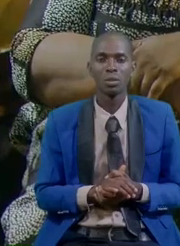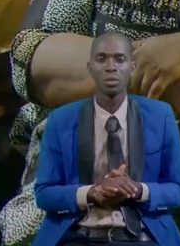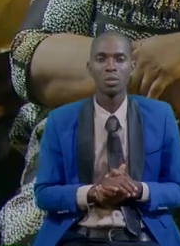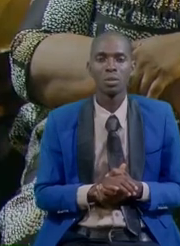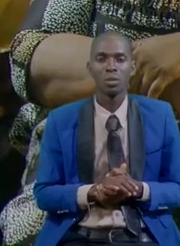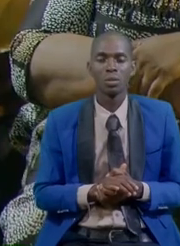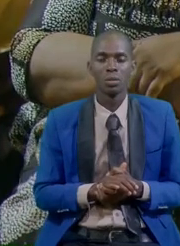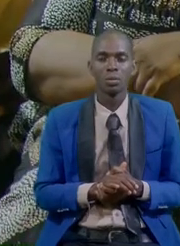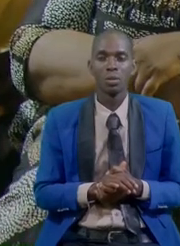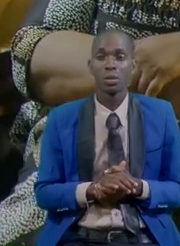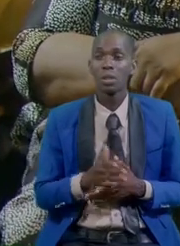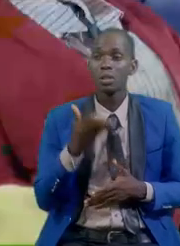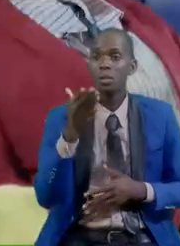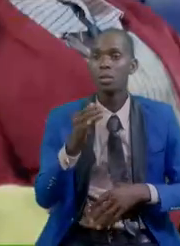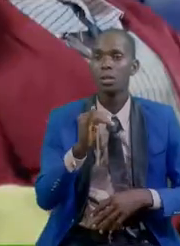There's nothing wrong.